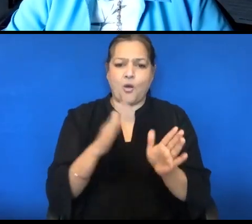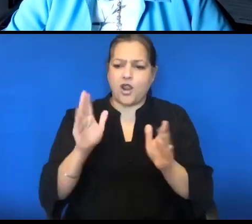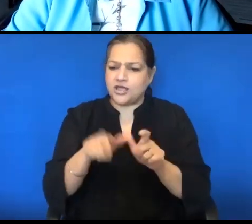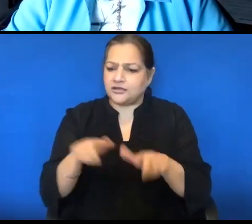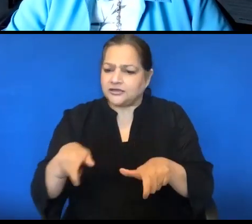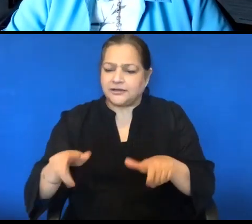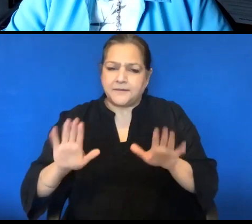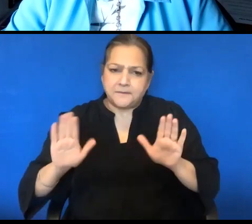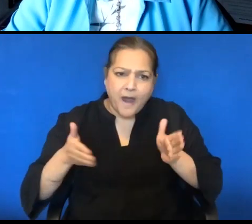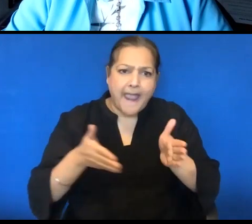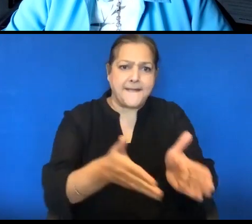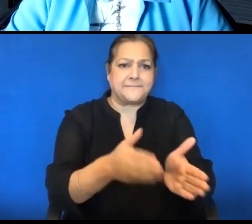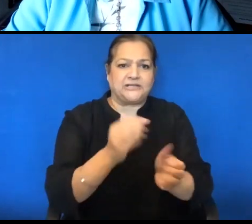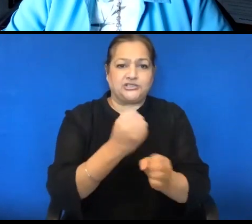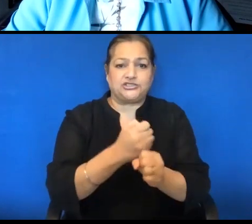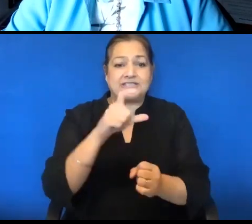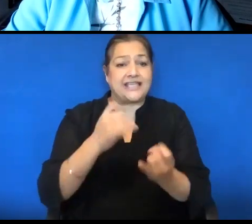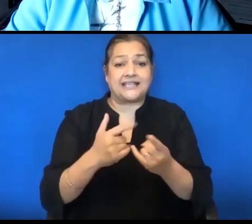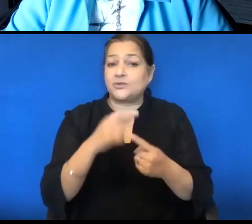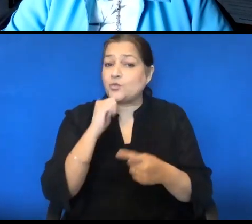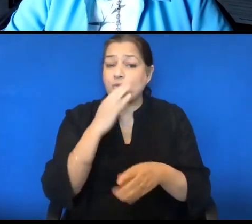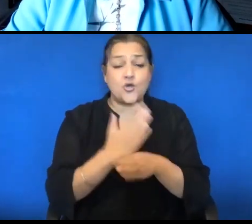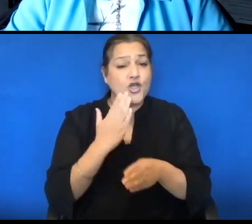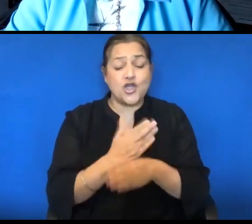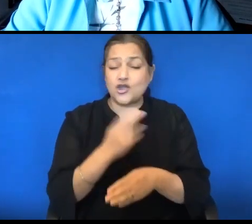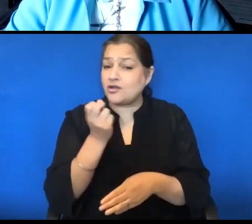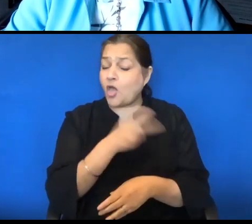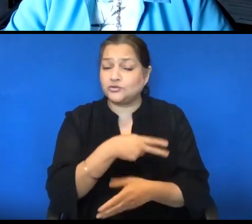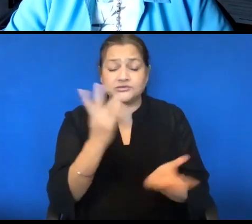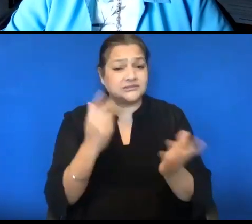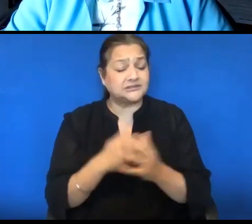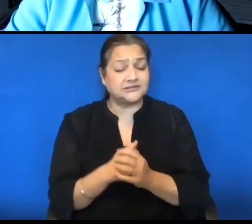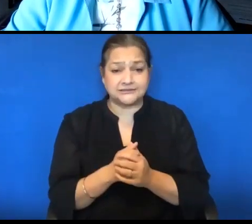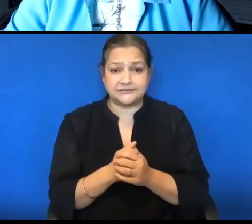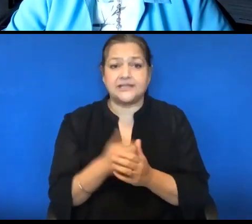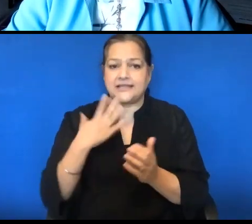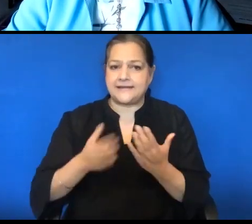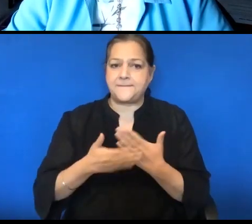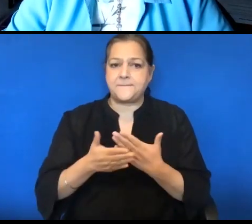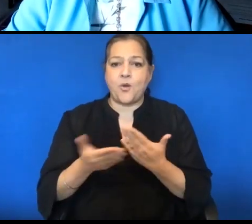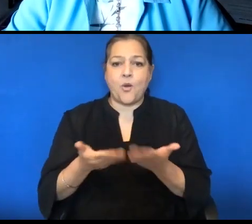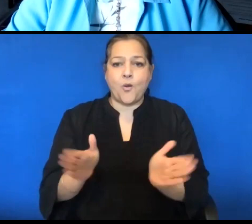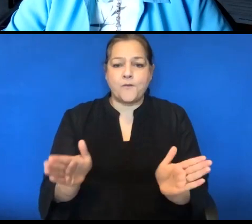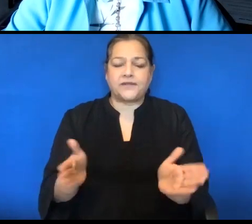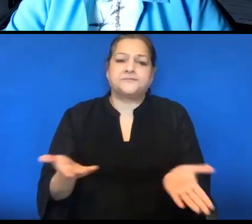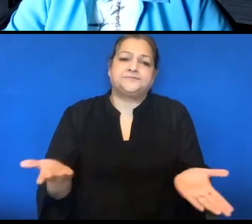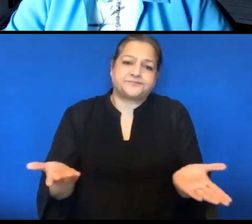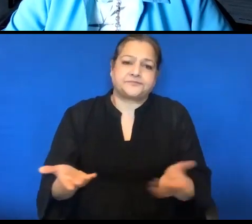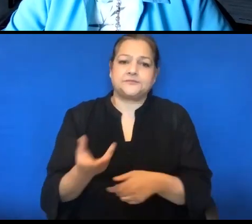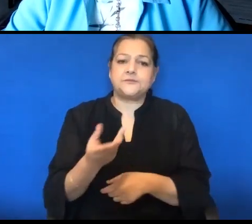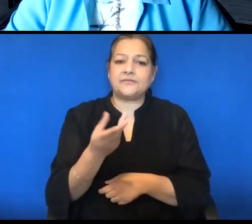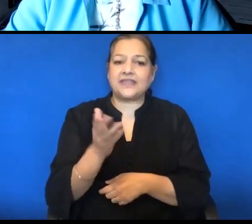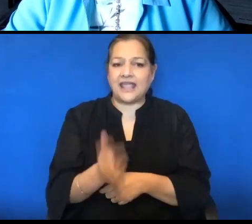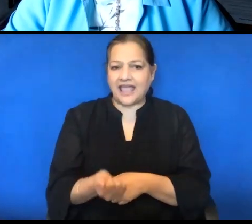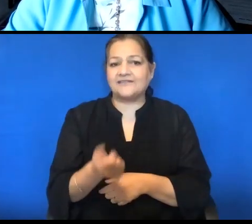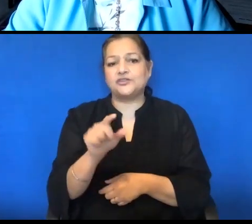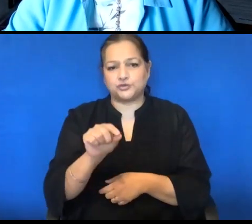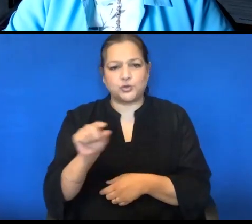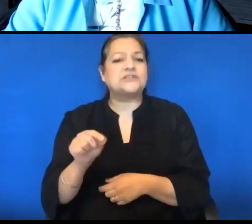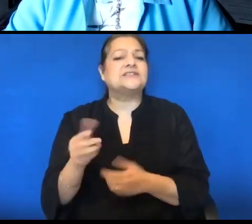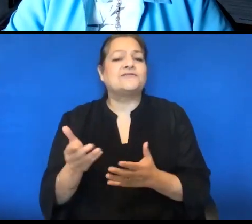just clearly not gonna work. It's a nonsense. We have to be more open. Now, of course, there are some choices in the existing system. I'm not saying there's none at